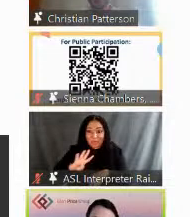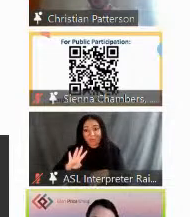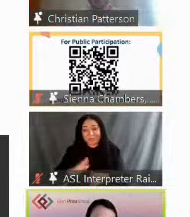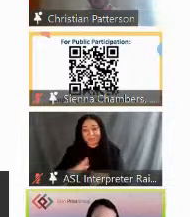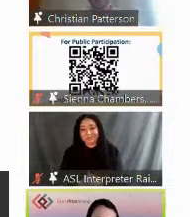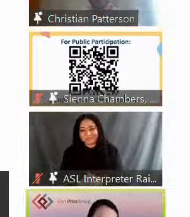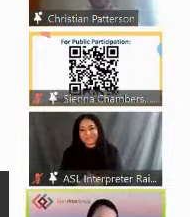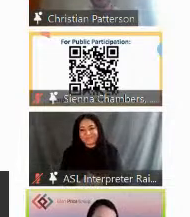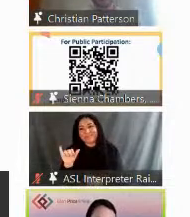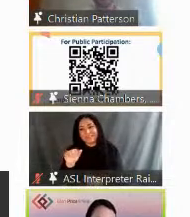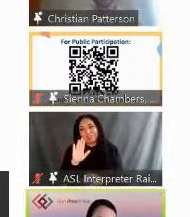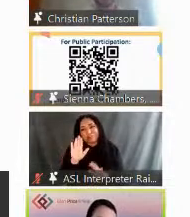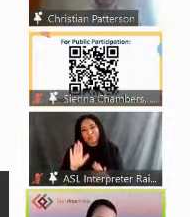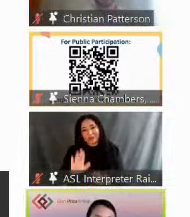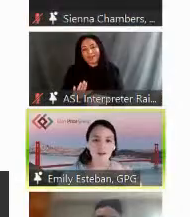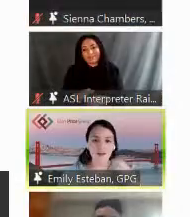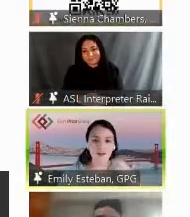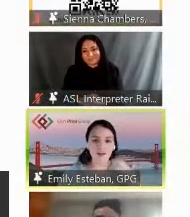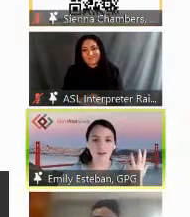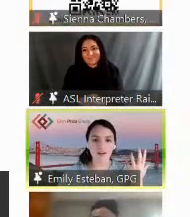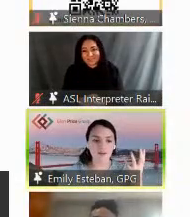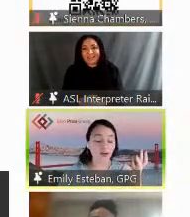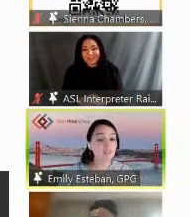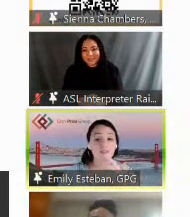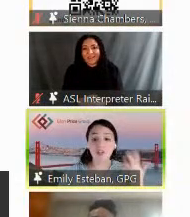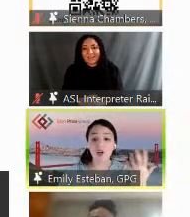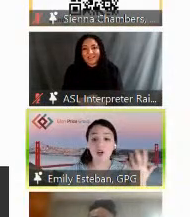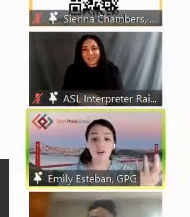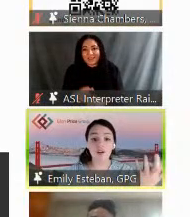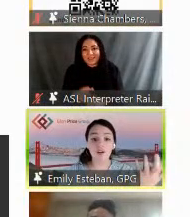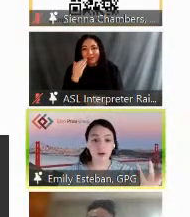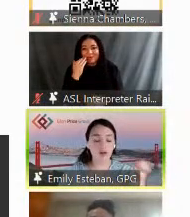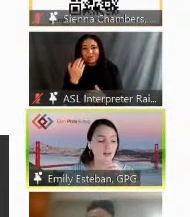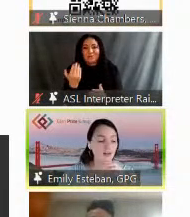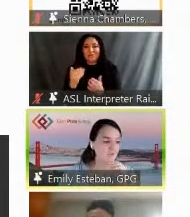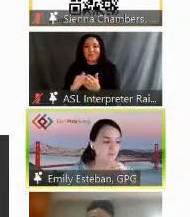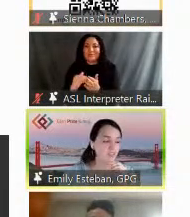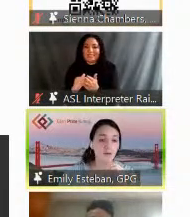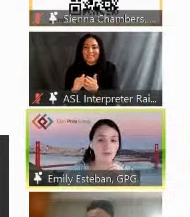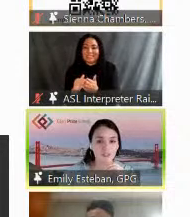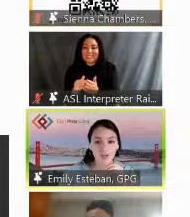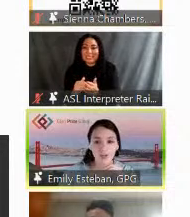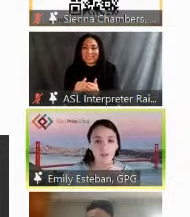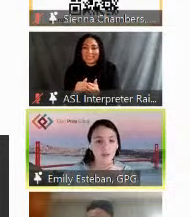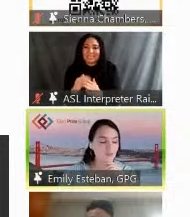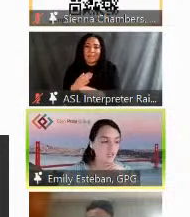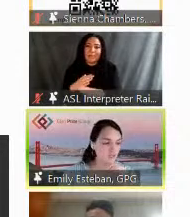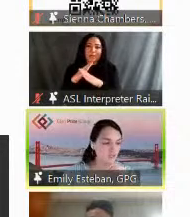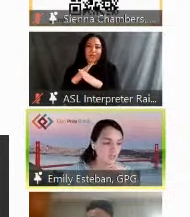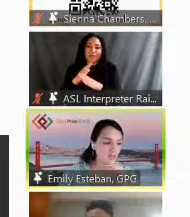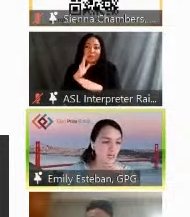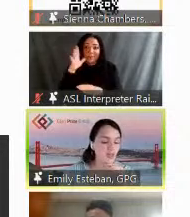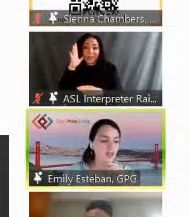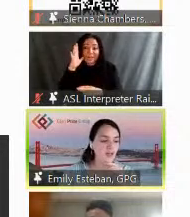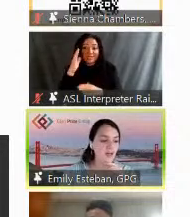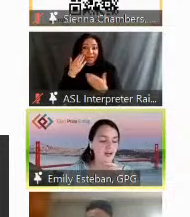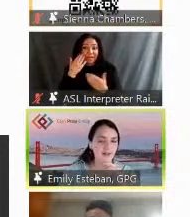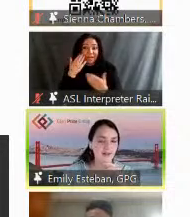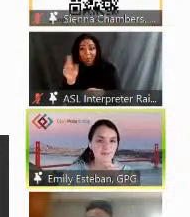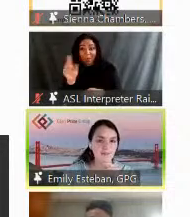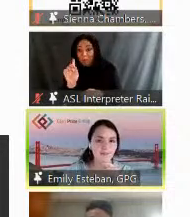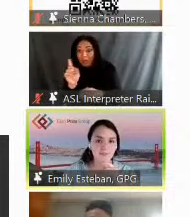That's great, Christian. Hear you echoing the barrier on parents even knowing where these options are, what those options